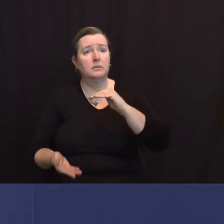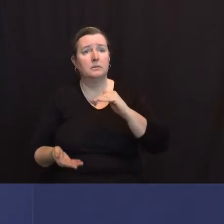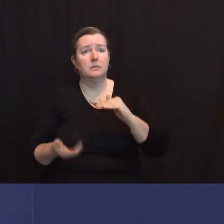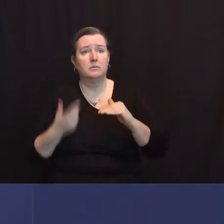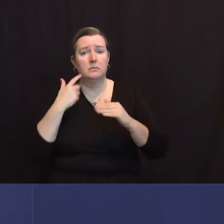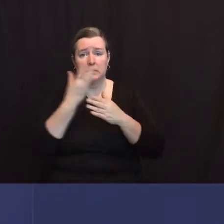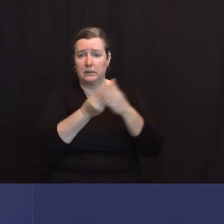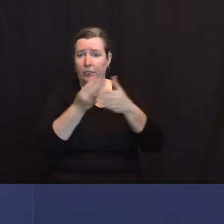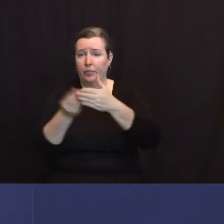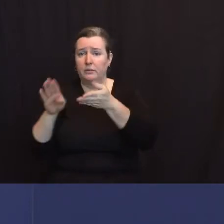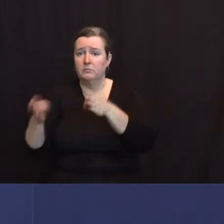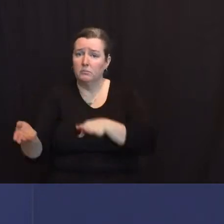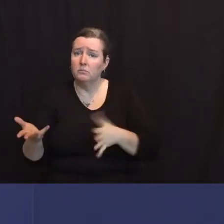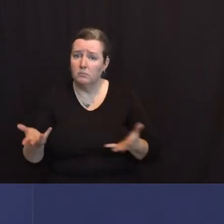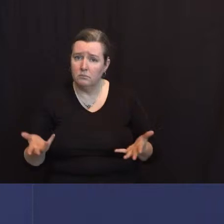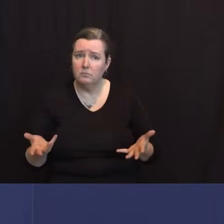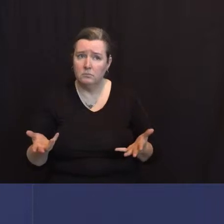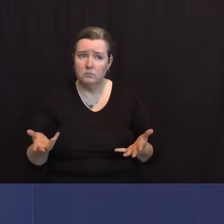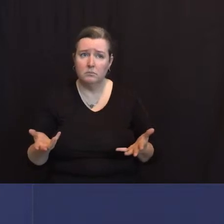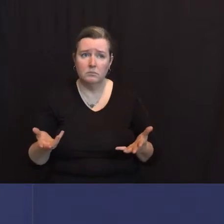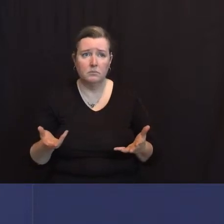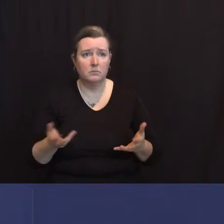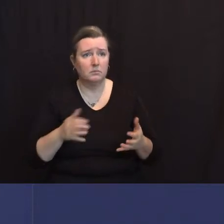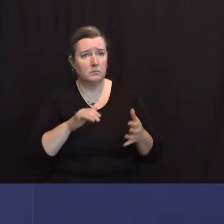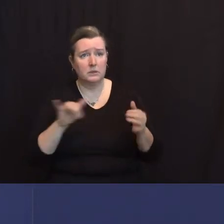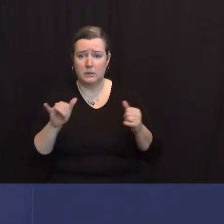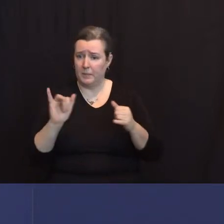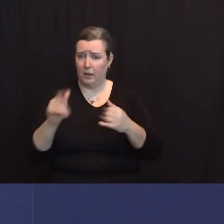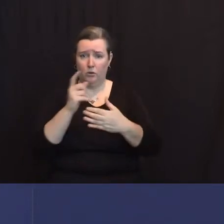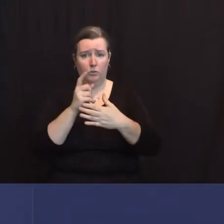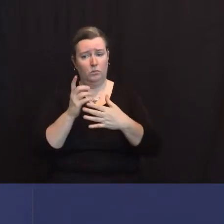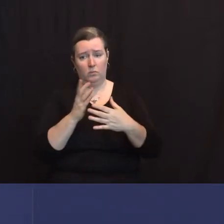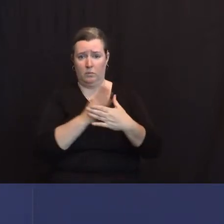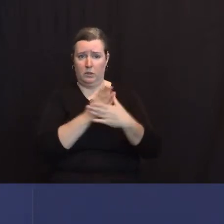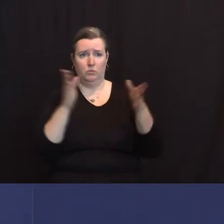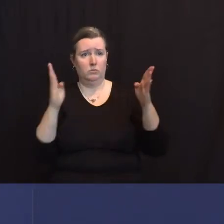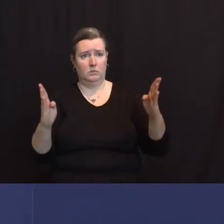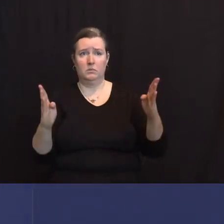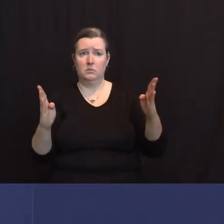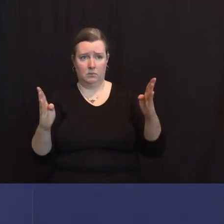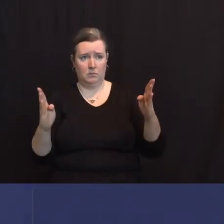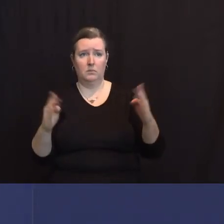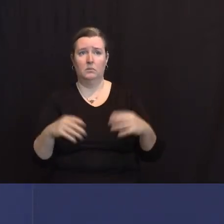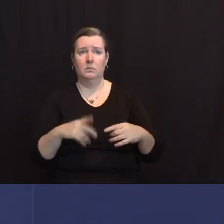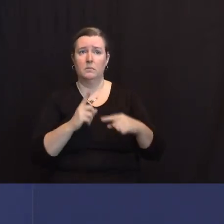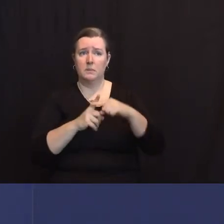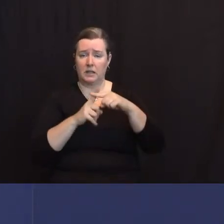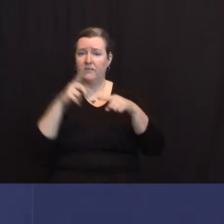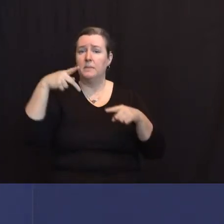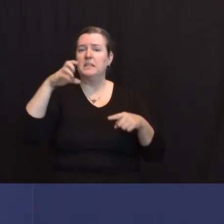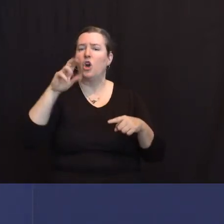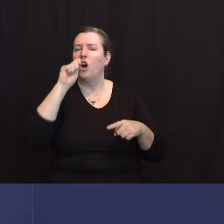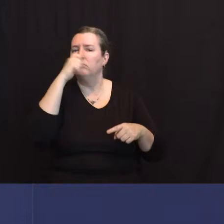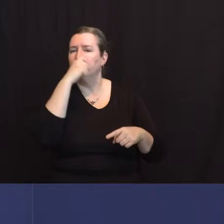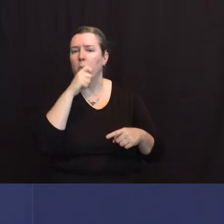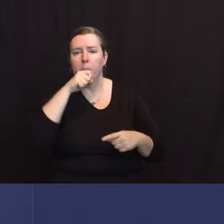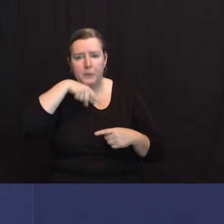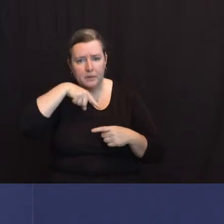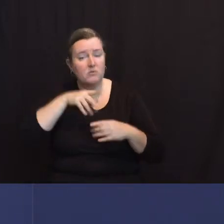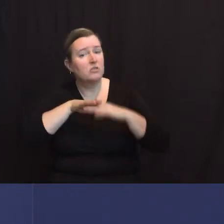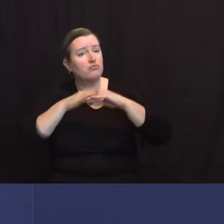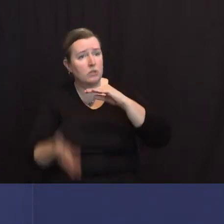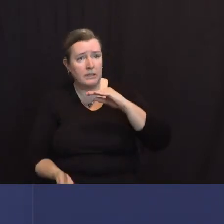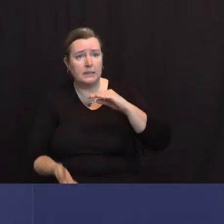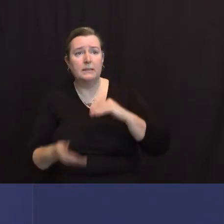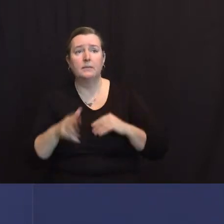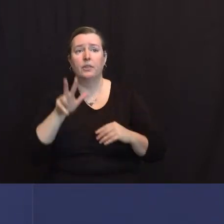2 weeks, the number of reported positive PCR test results in the state declined by 37%. So the significant